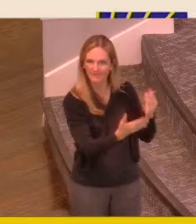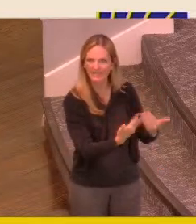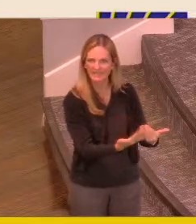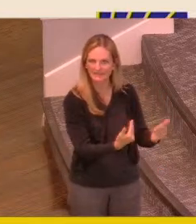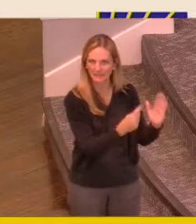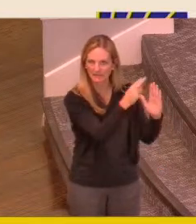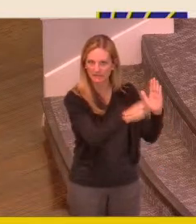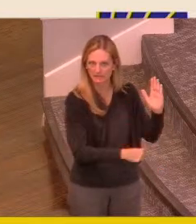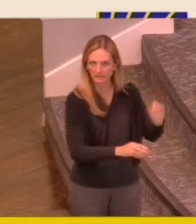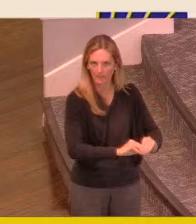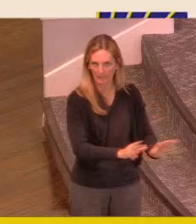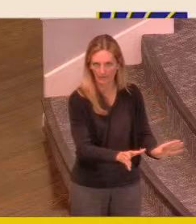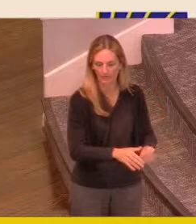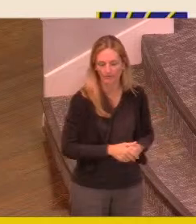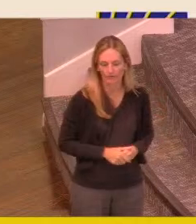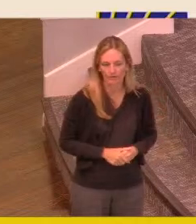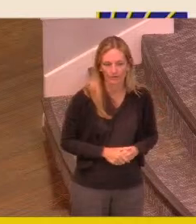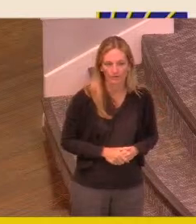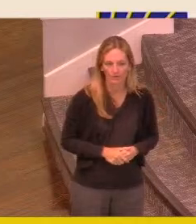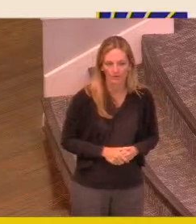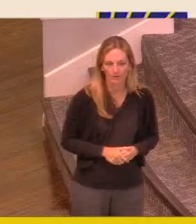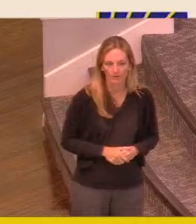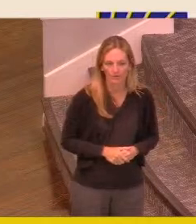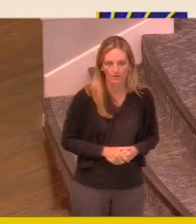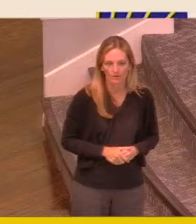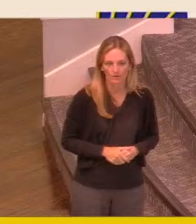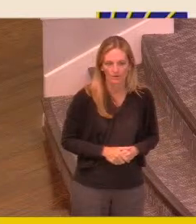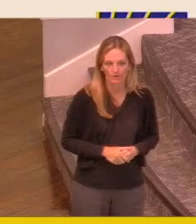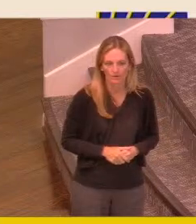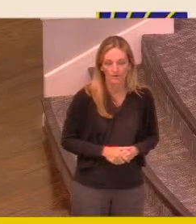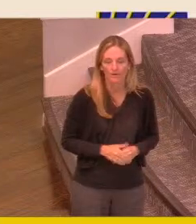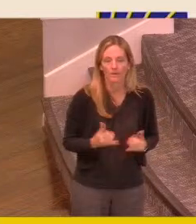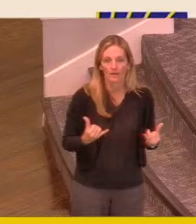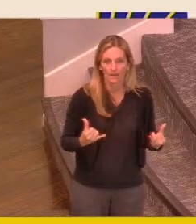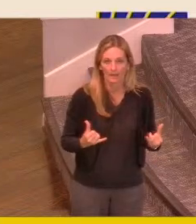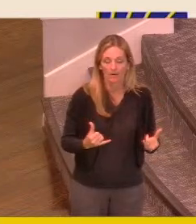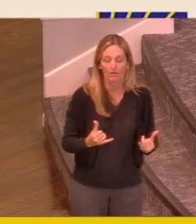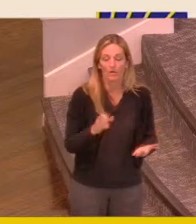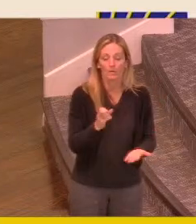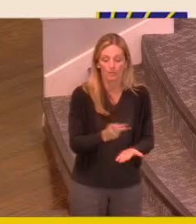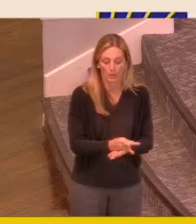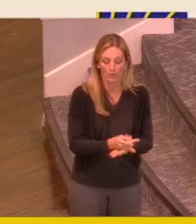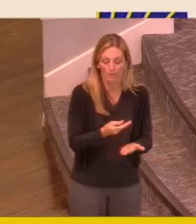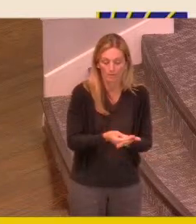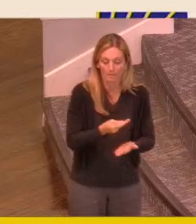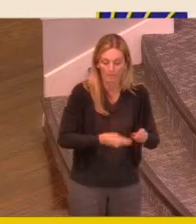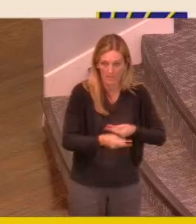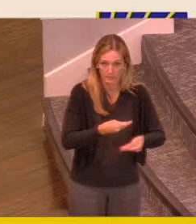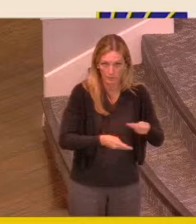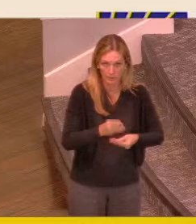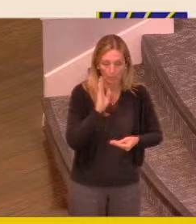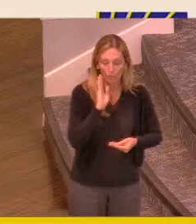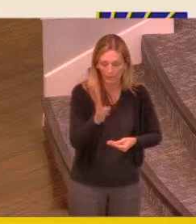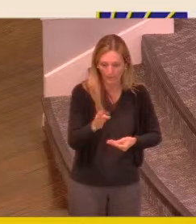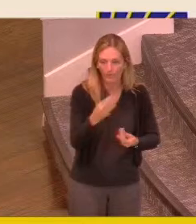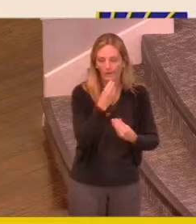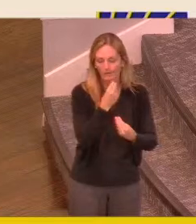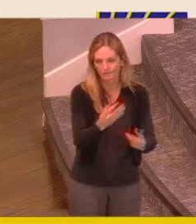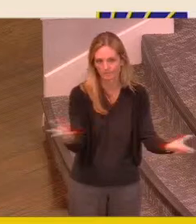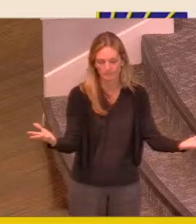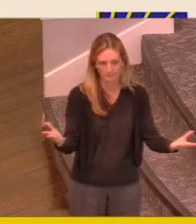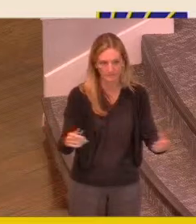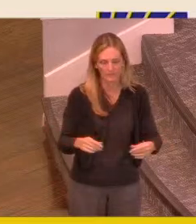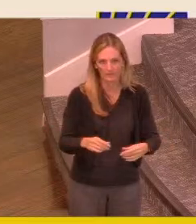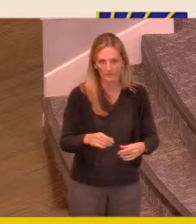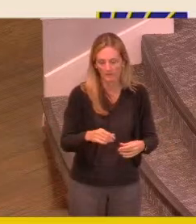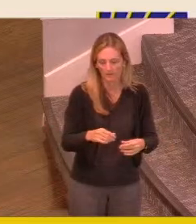compensation would be determined. And then once the budget is approved, we'll communicate new salary, grade, and step to each